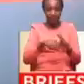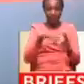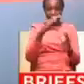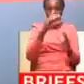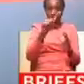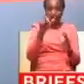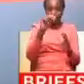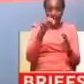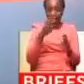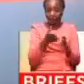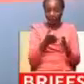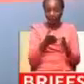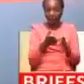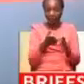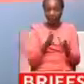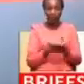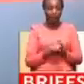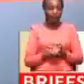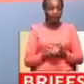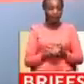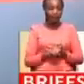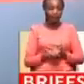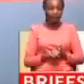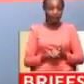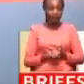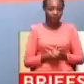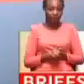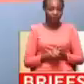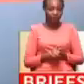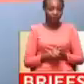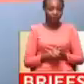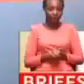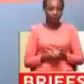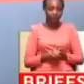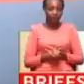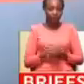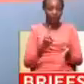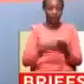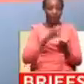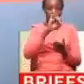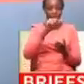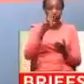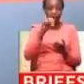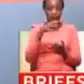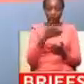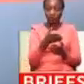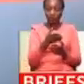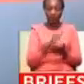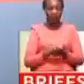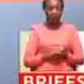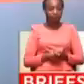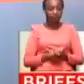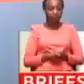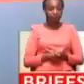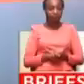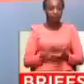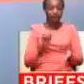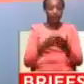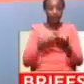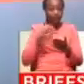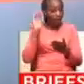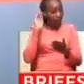bottle. So the bottle was still sealed. The can of Zesta, the jam, was still sealed. So I did